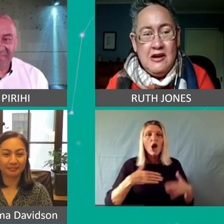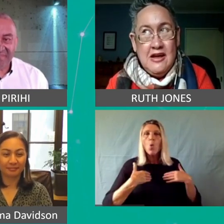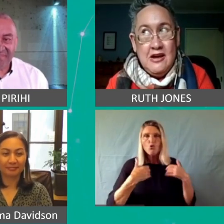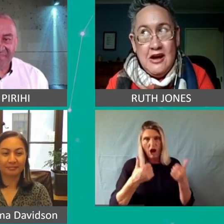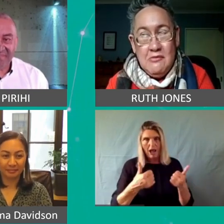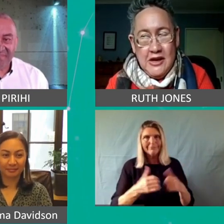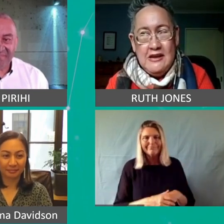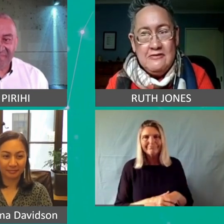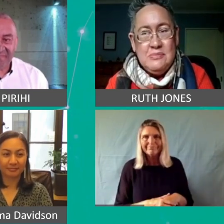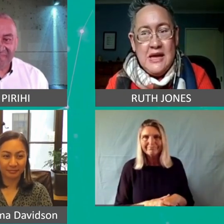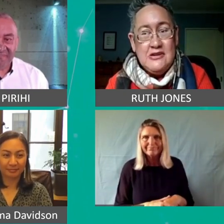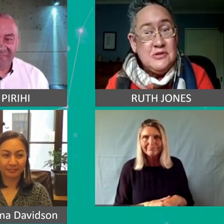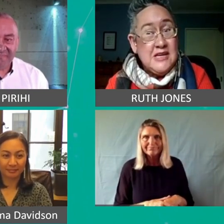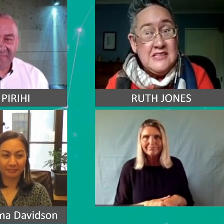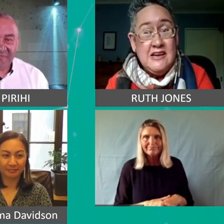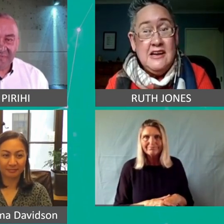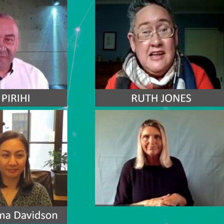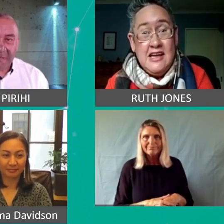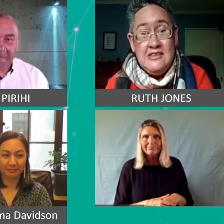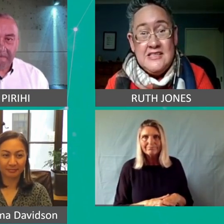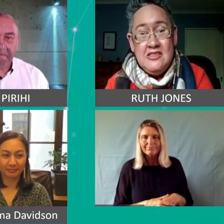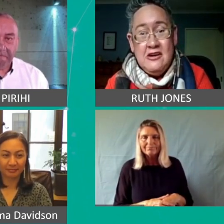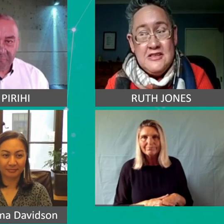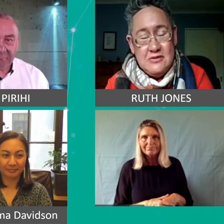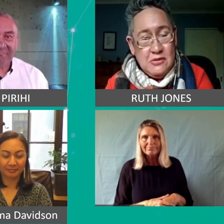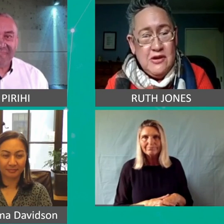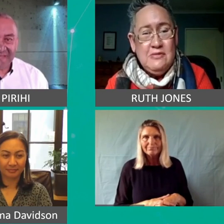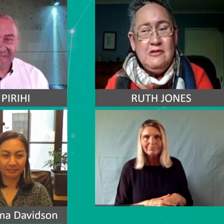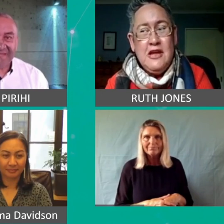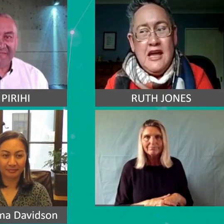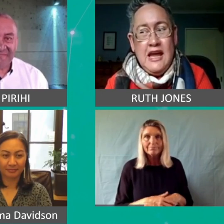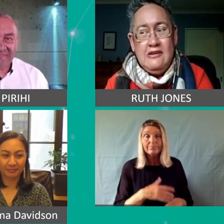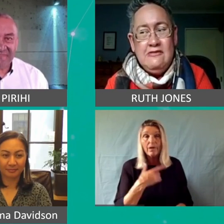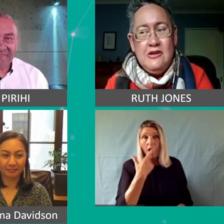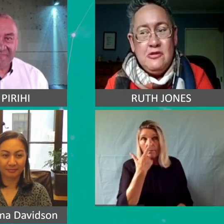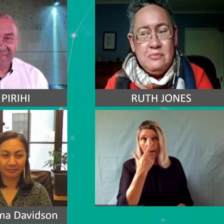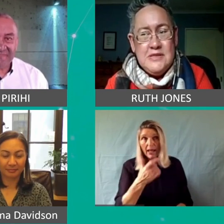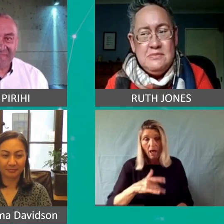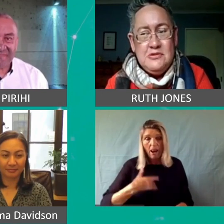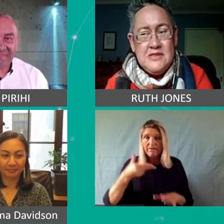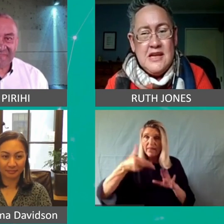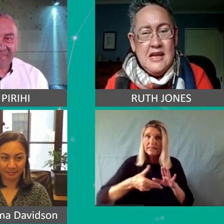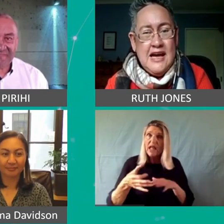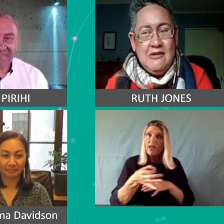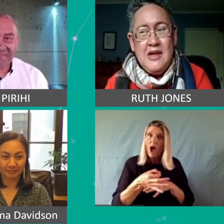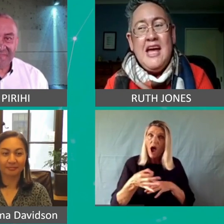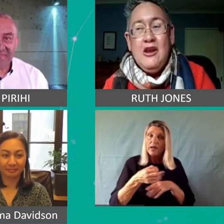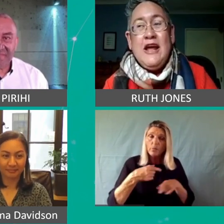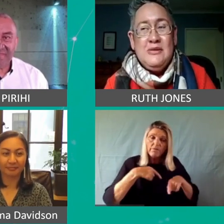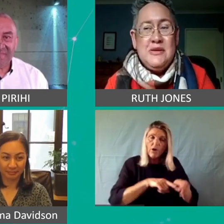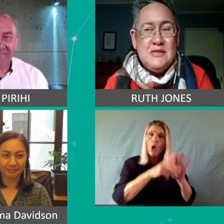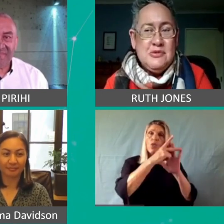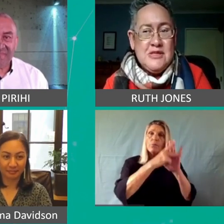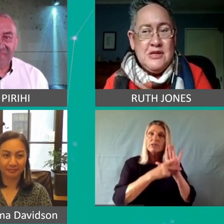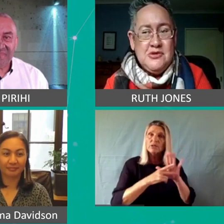I'm lucky enough to be under Putahitanga in the South Island, Te Wai Painamu, and whānau ora principles are